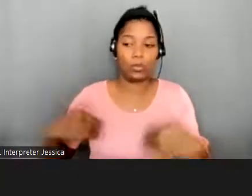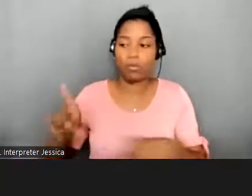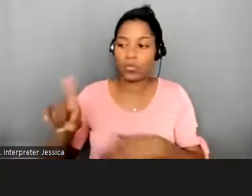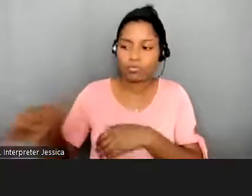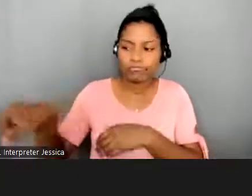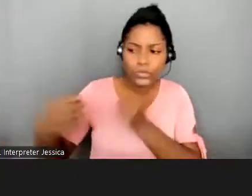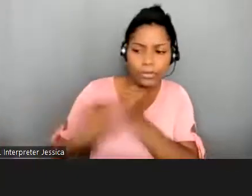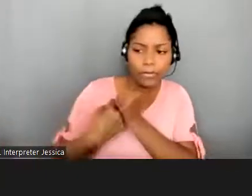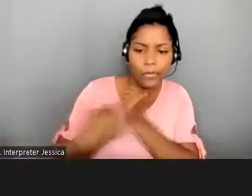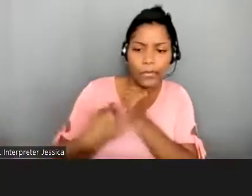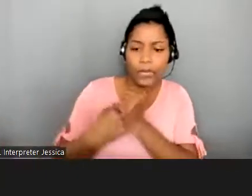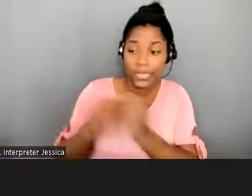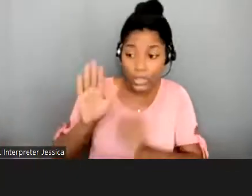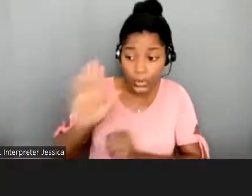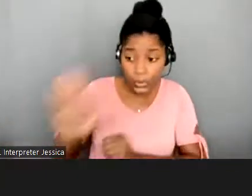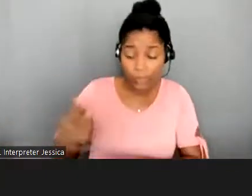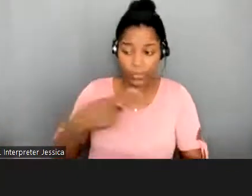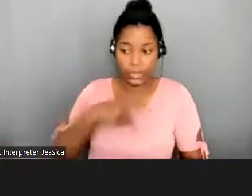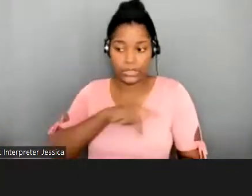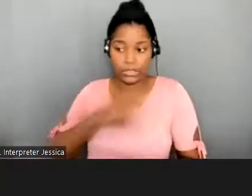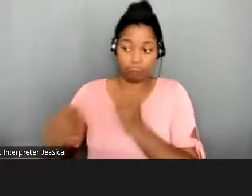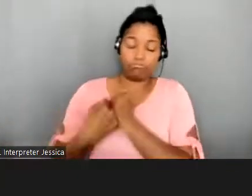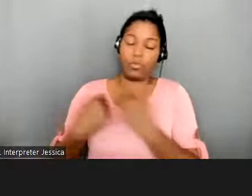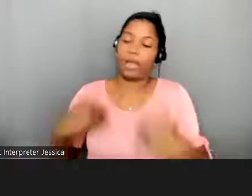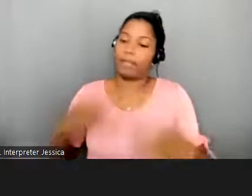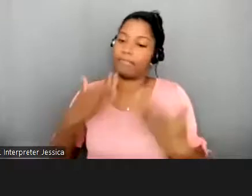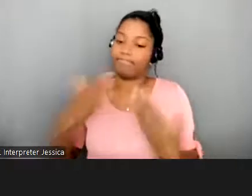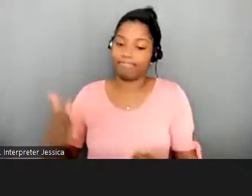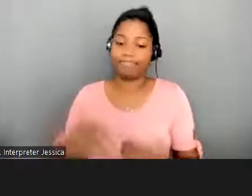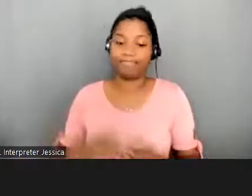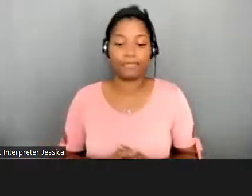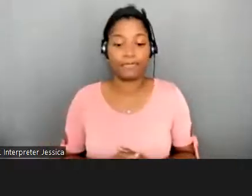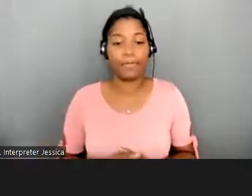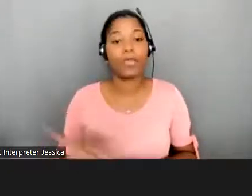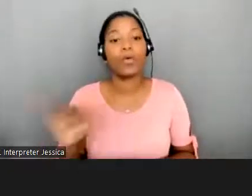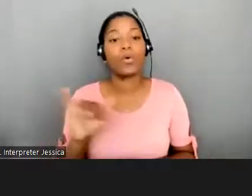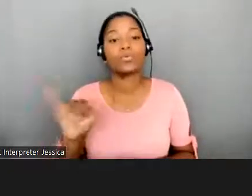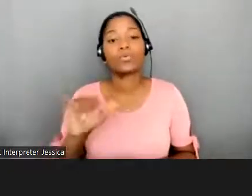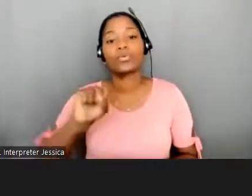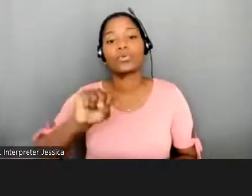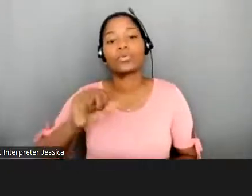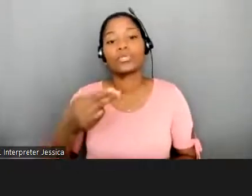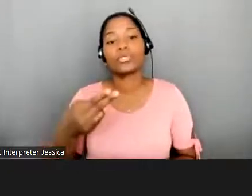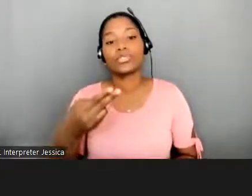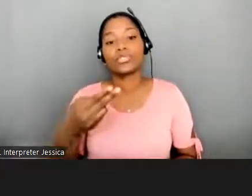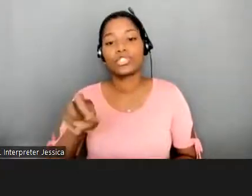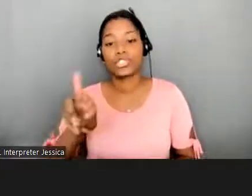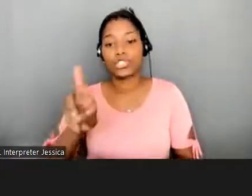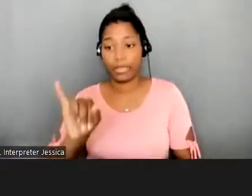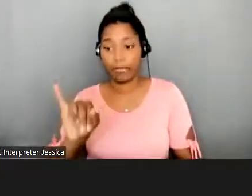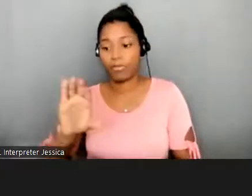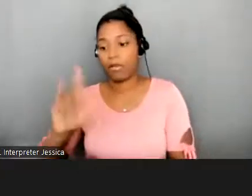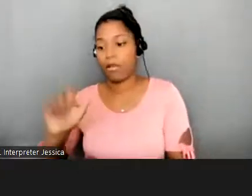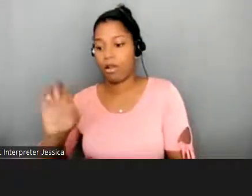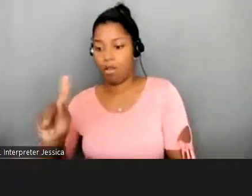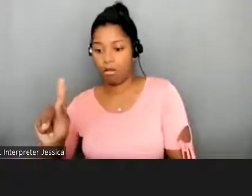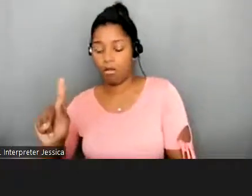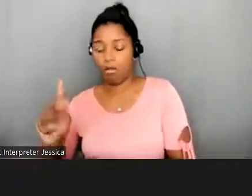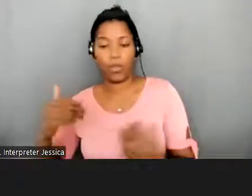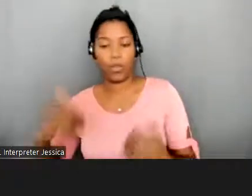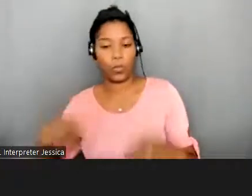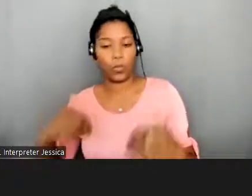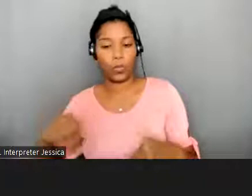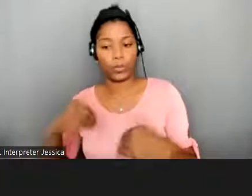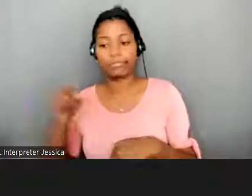particular with Commit to Connect. I also want to extend my gratitude to Sherry Clark, the Engaged Project Officer with the Administration